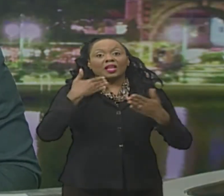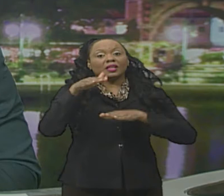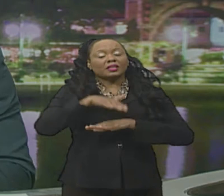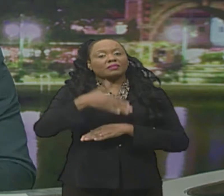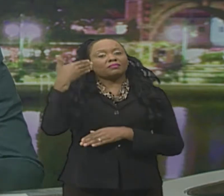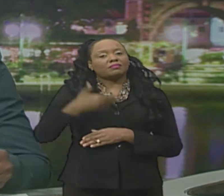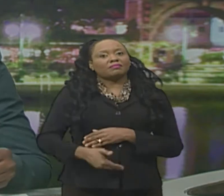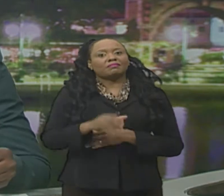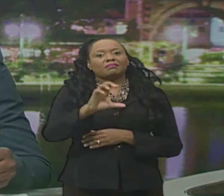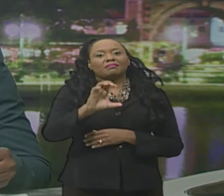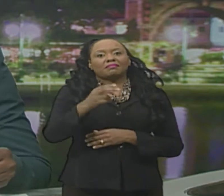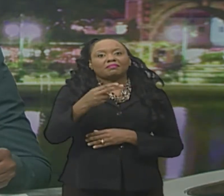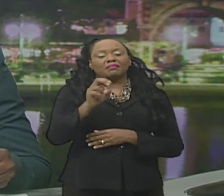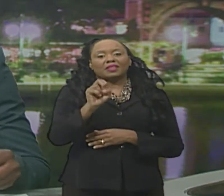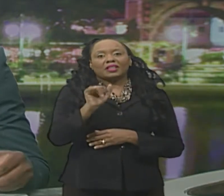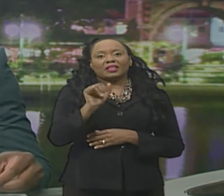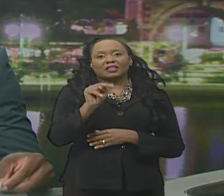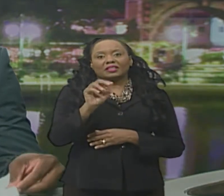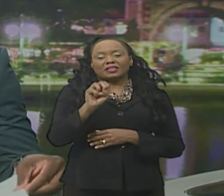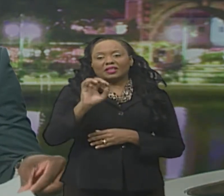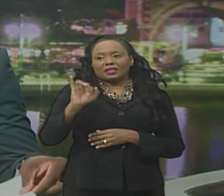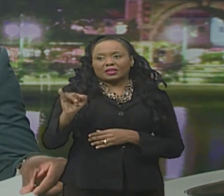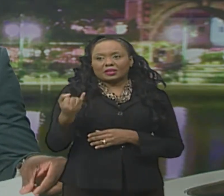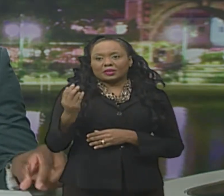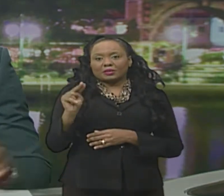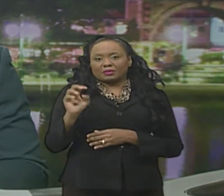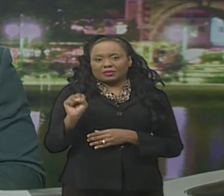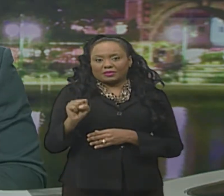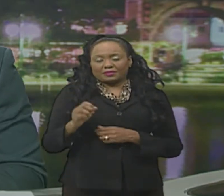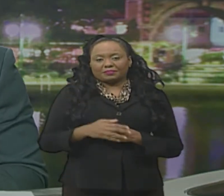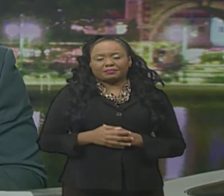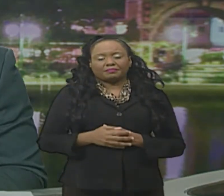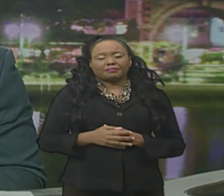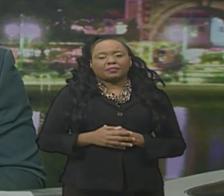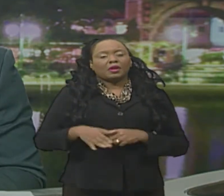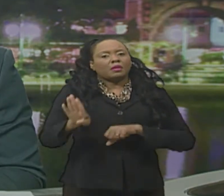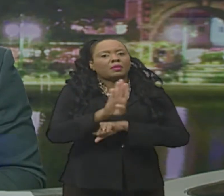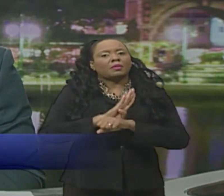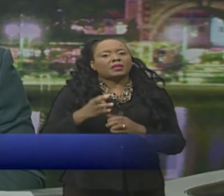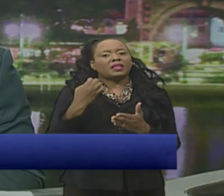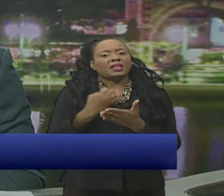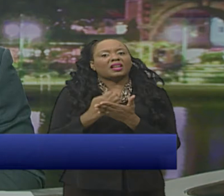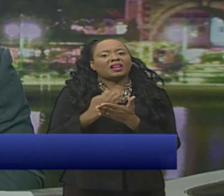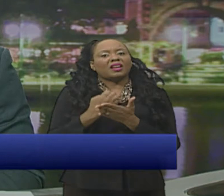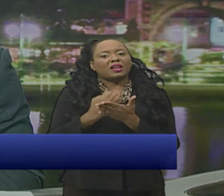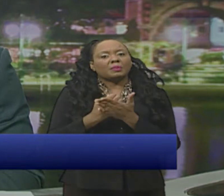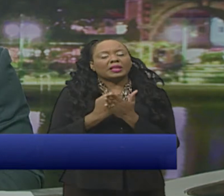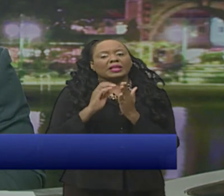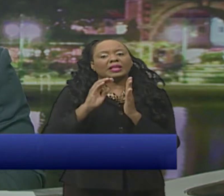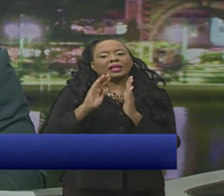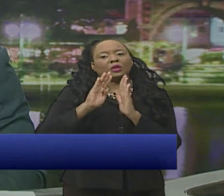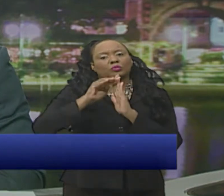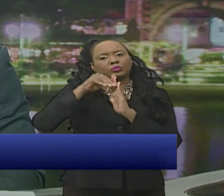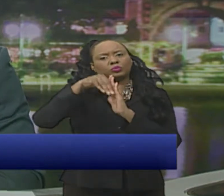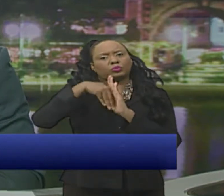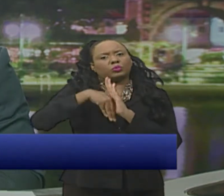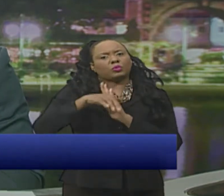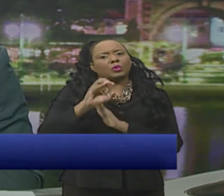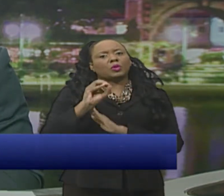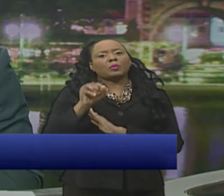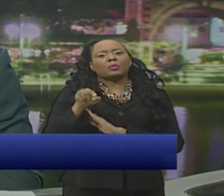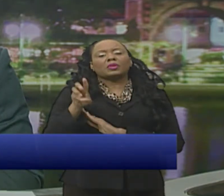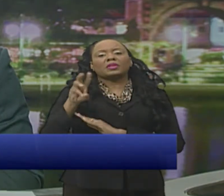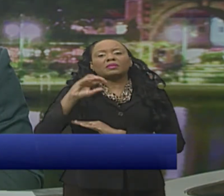Good evening, I'm Shane Jones. Leading the news at 7. The Barbados economy contracted by 0.6% for the